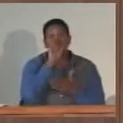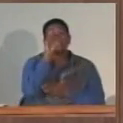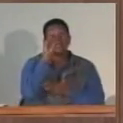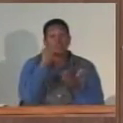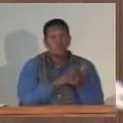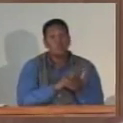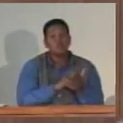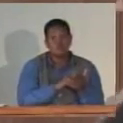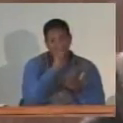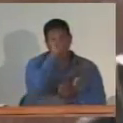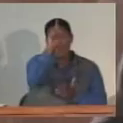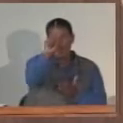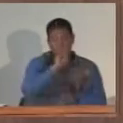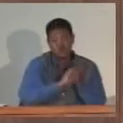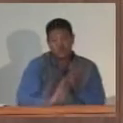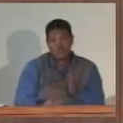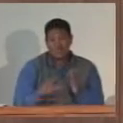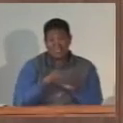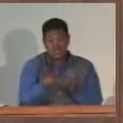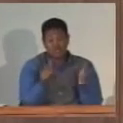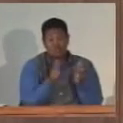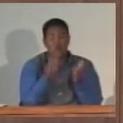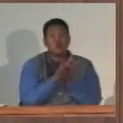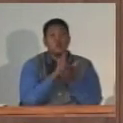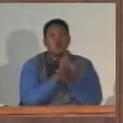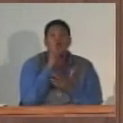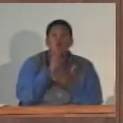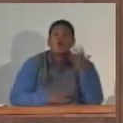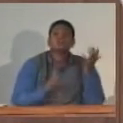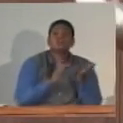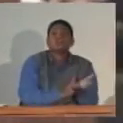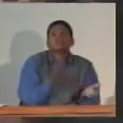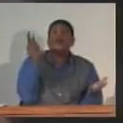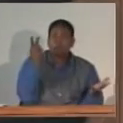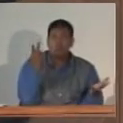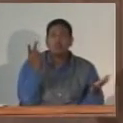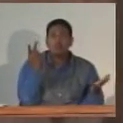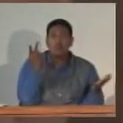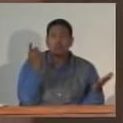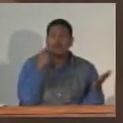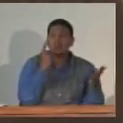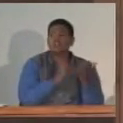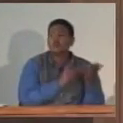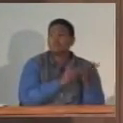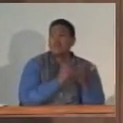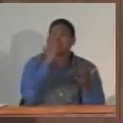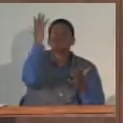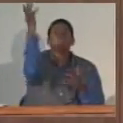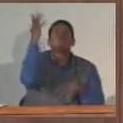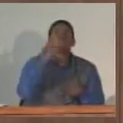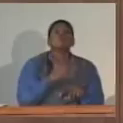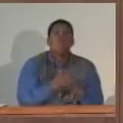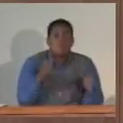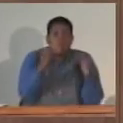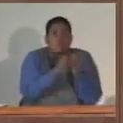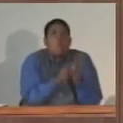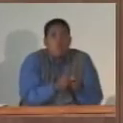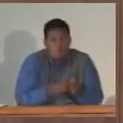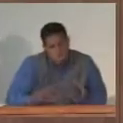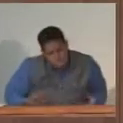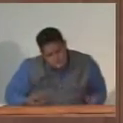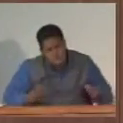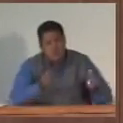And in many of these small schools, it's costing up to twice as much, and in some cases 5 times as much, in order